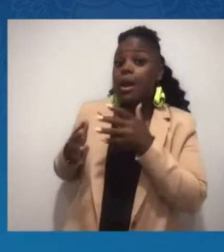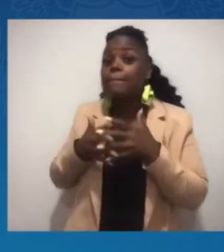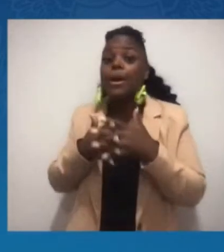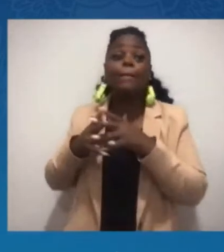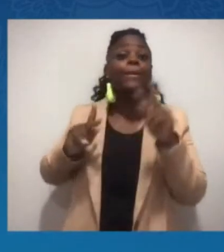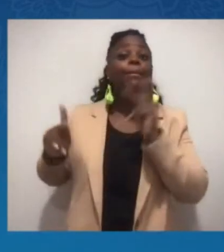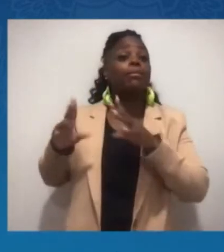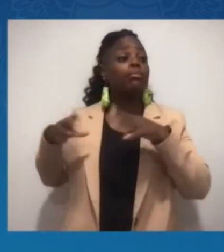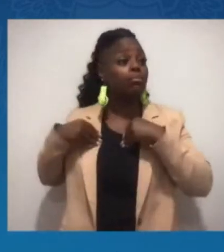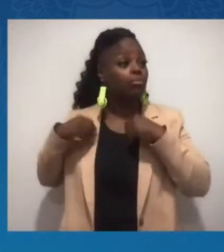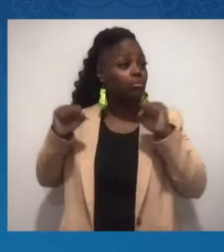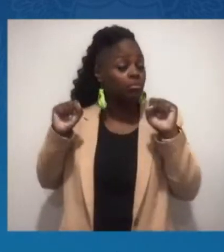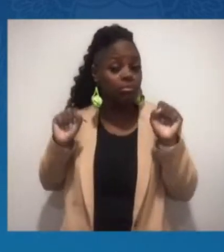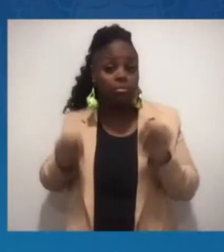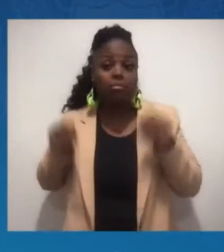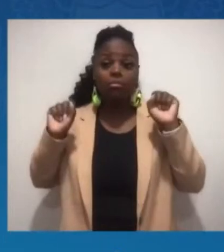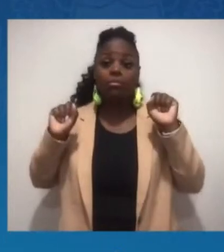of America.